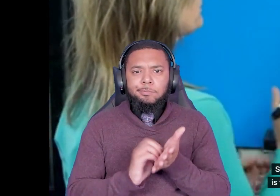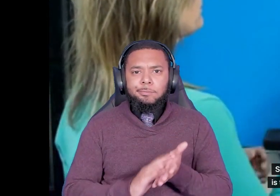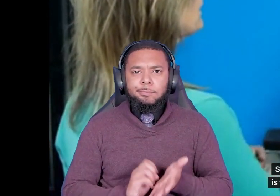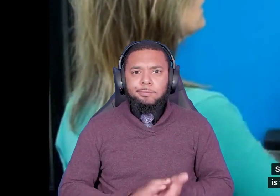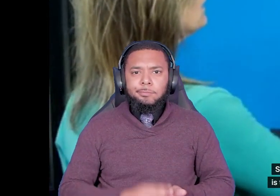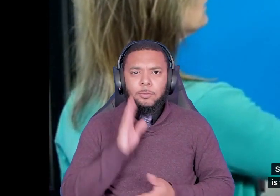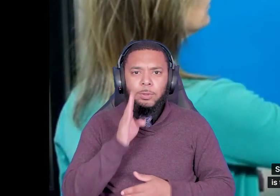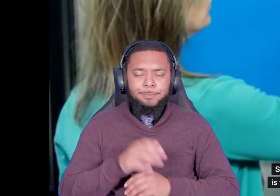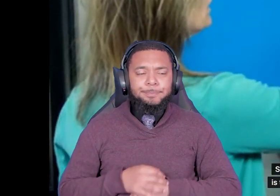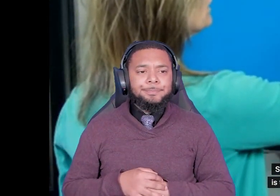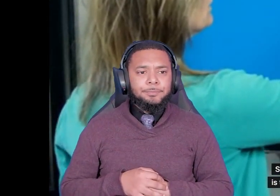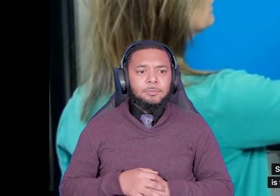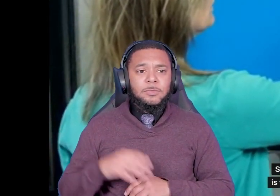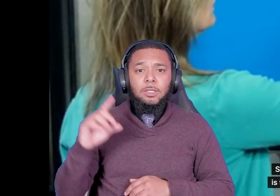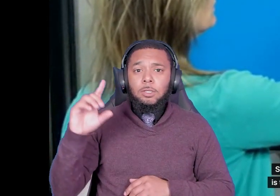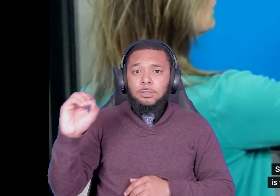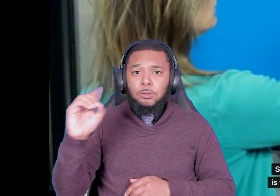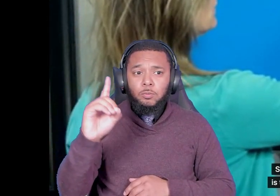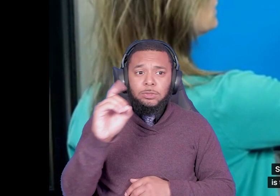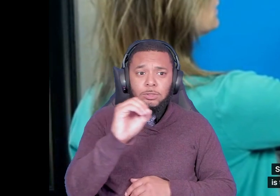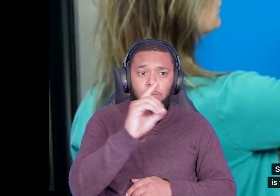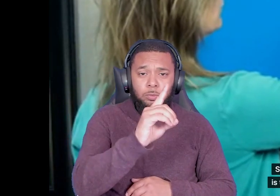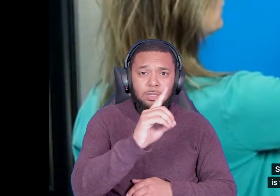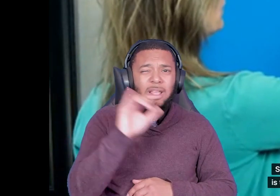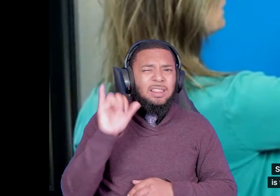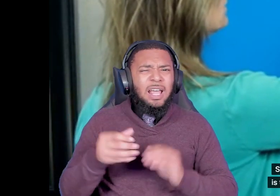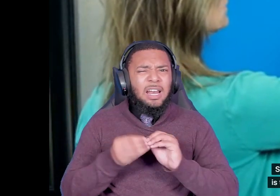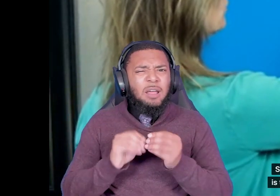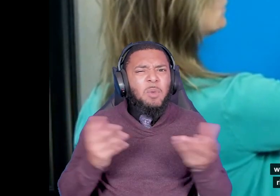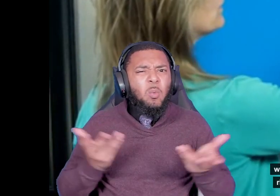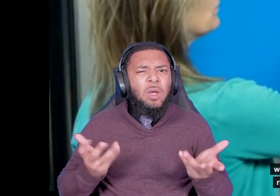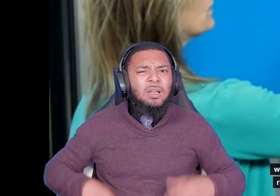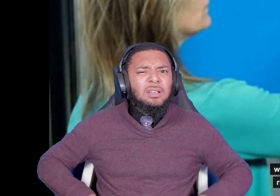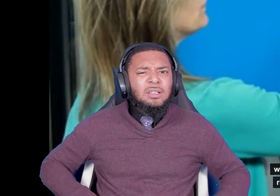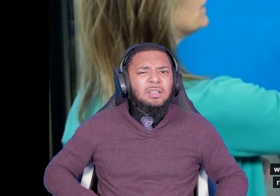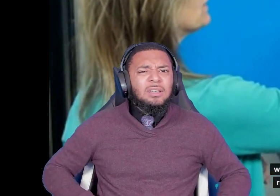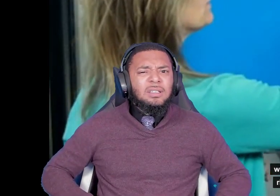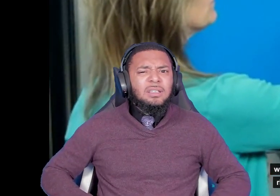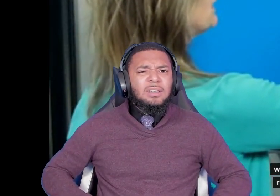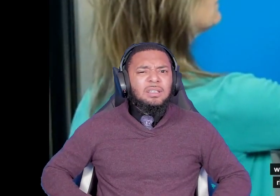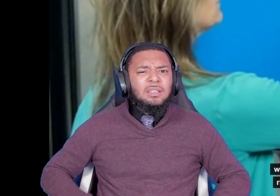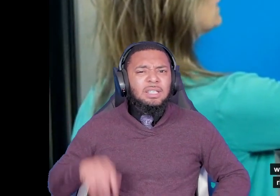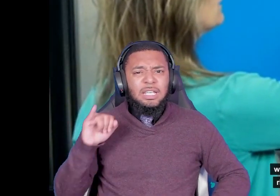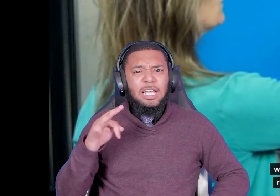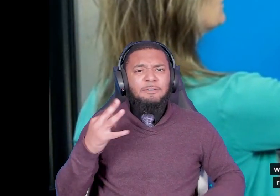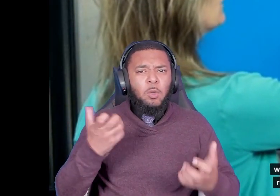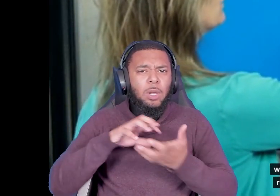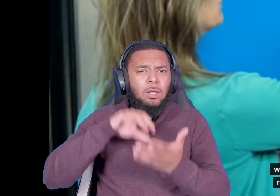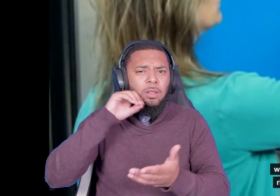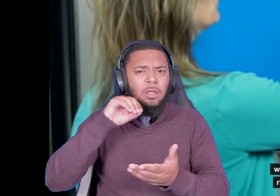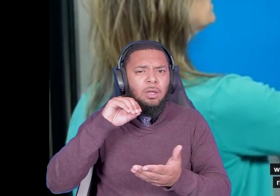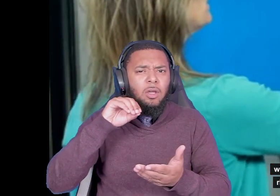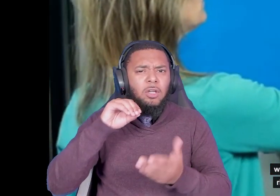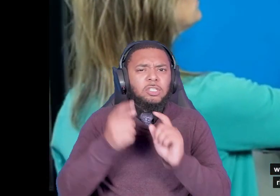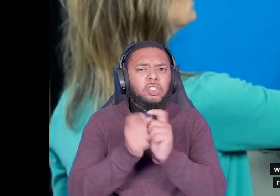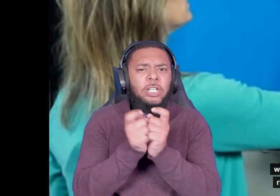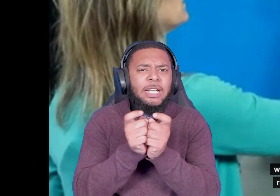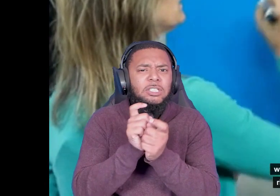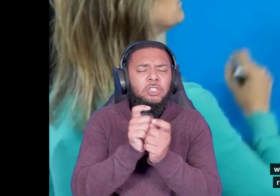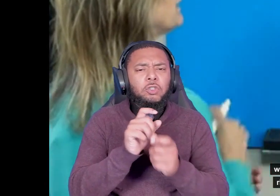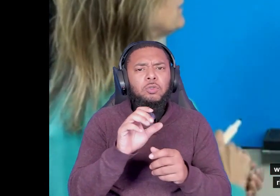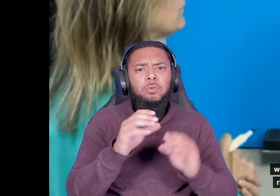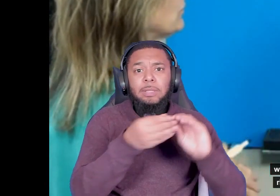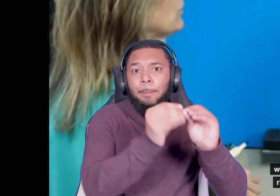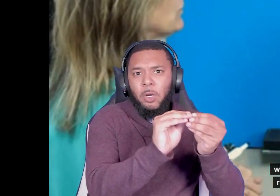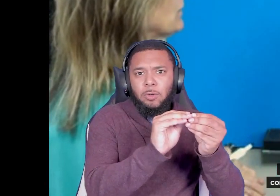0101. What is this number if we wanted to know what it was in base 10 or decimal? So right now it's